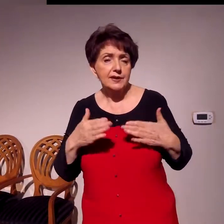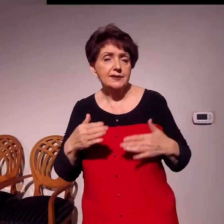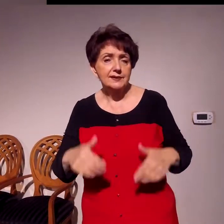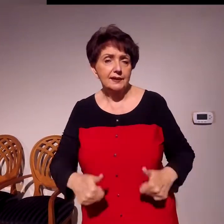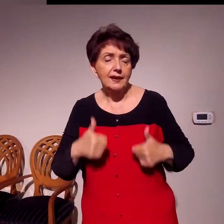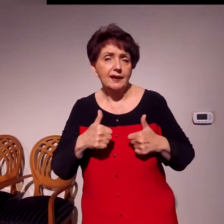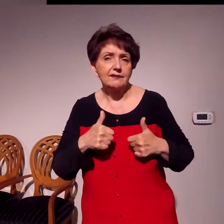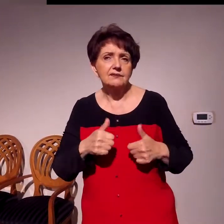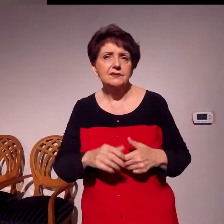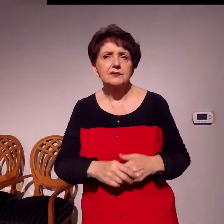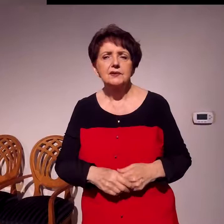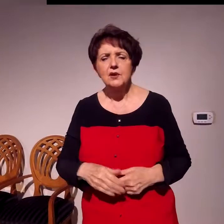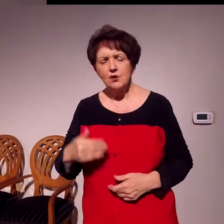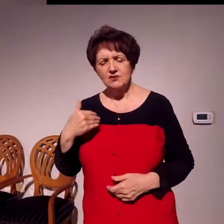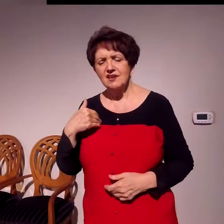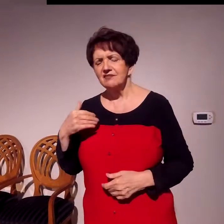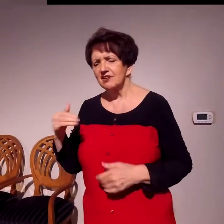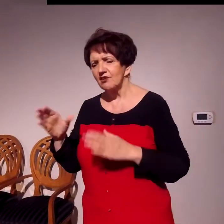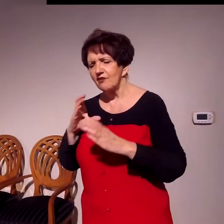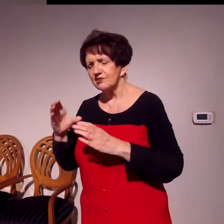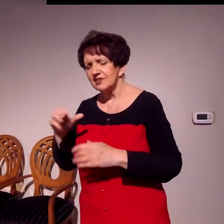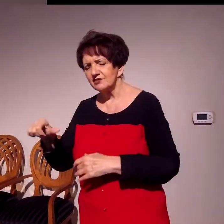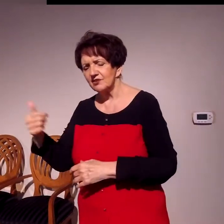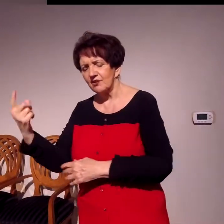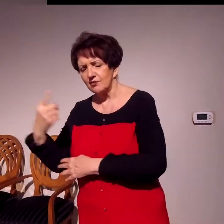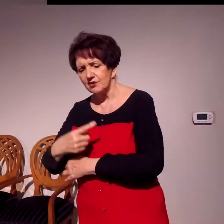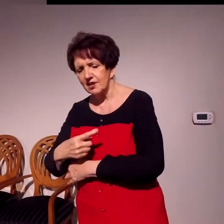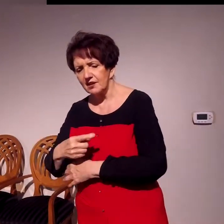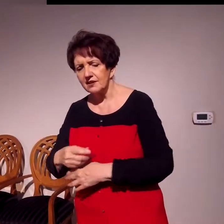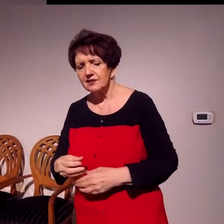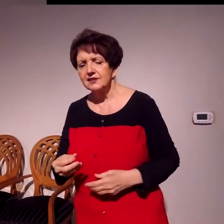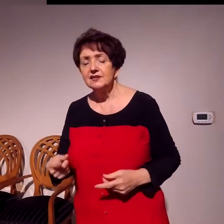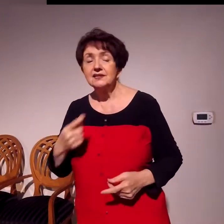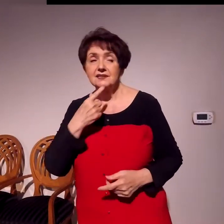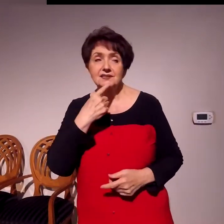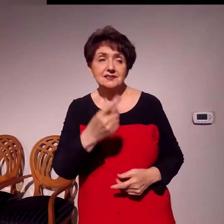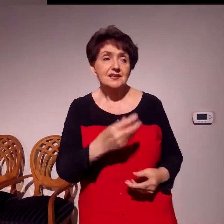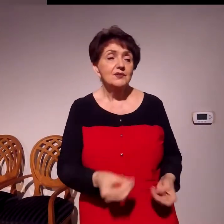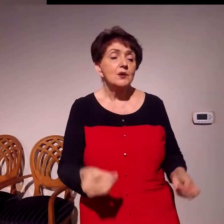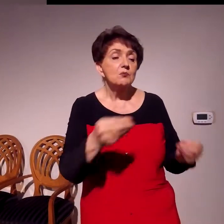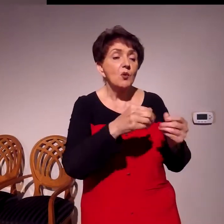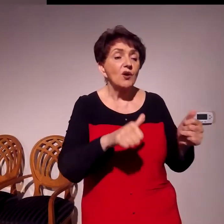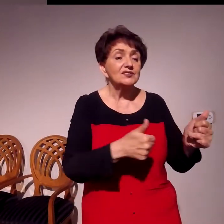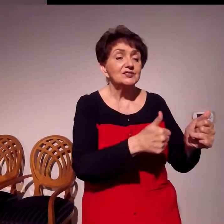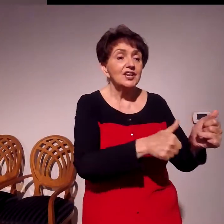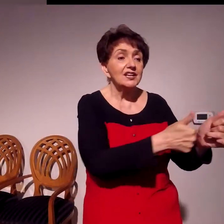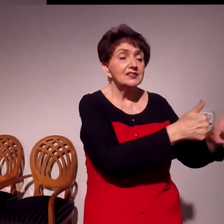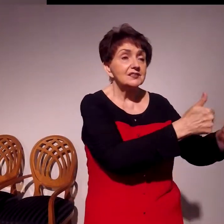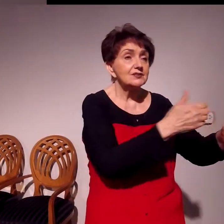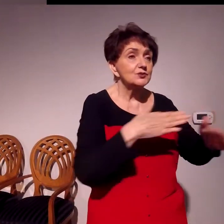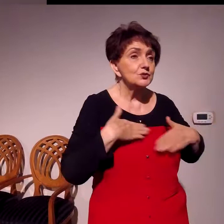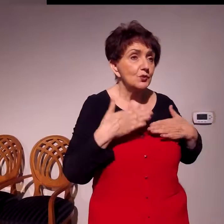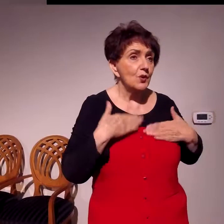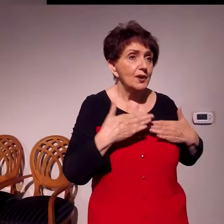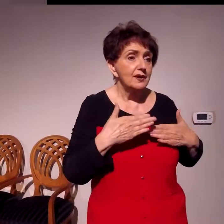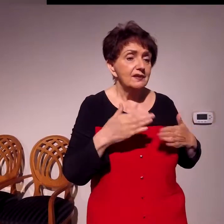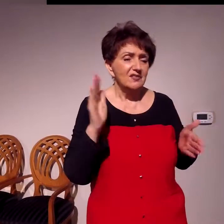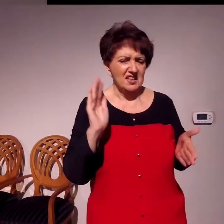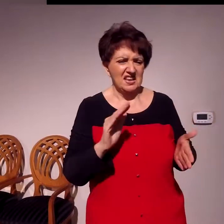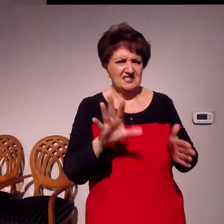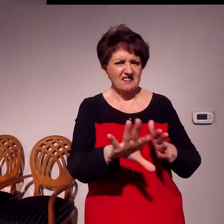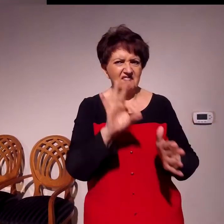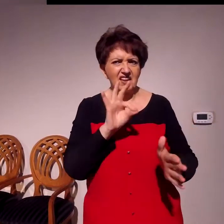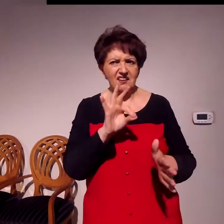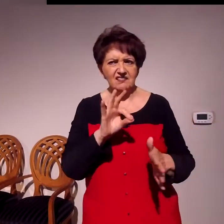having a conversation with someone the other day, and they said that the more I chase joy, the less I find it. But the more that I'm engaged